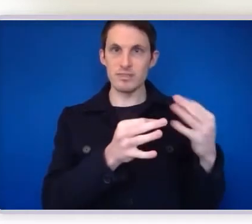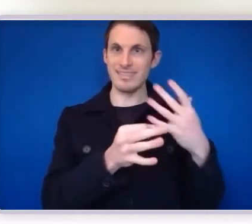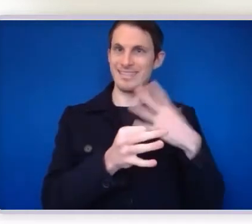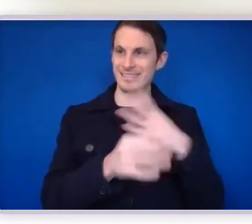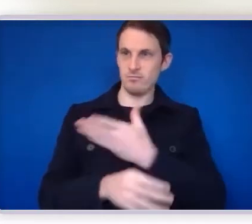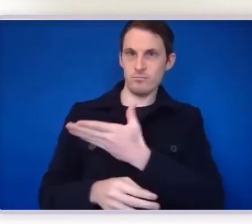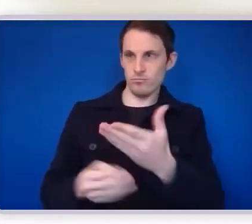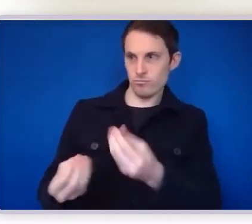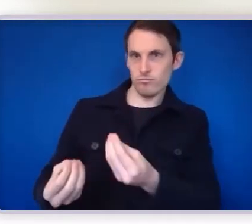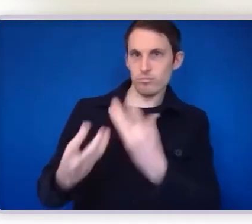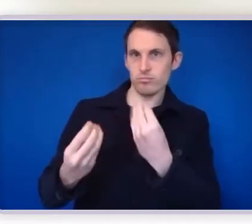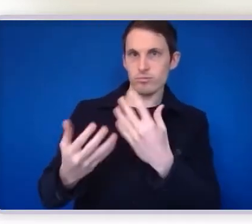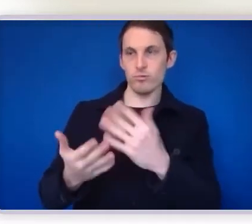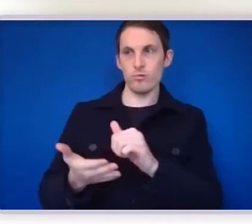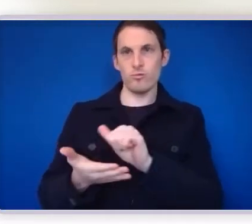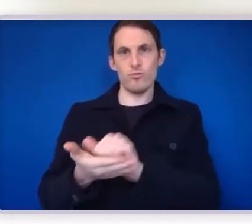to the sector.